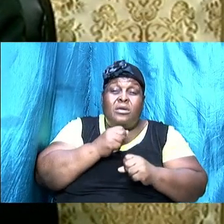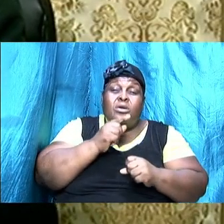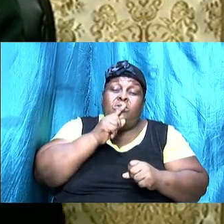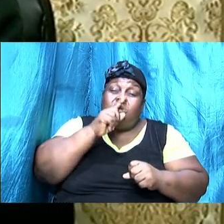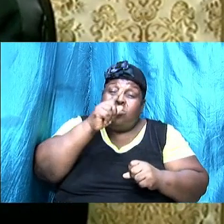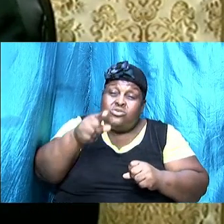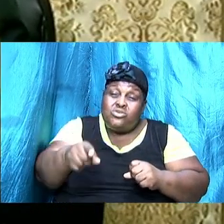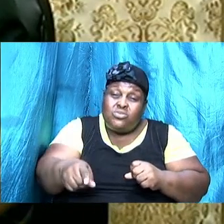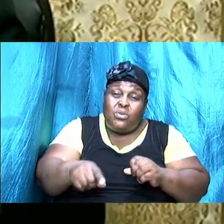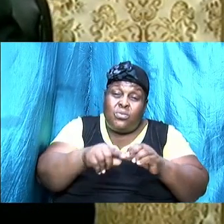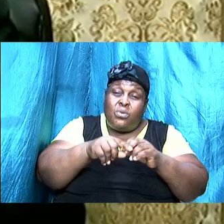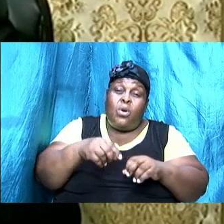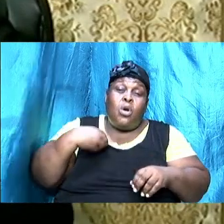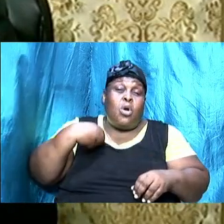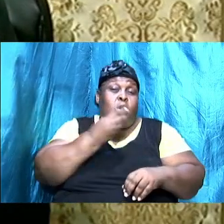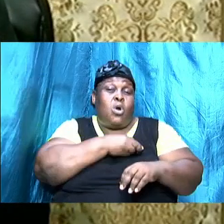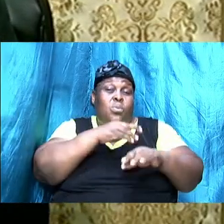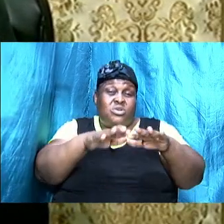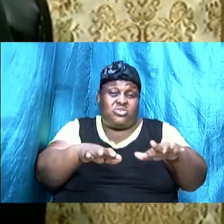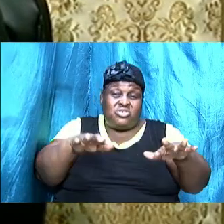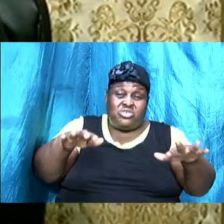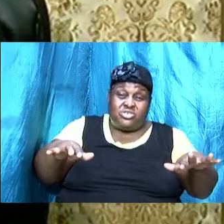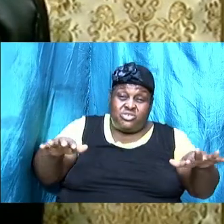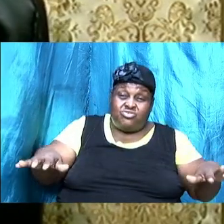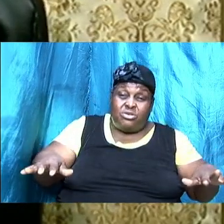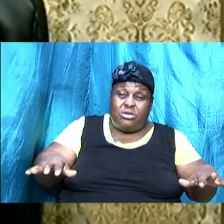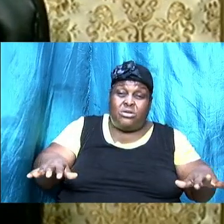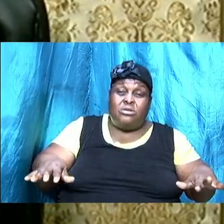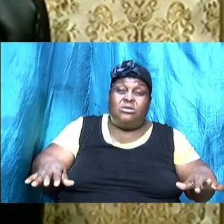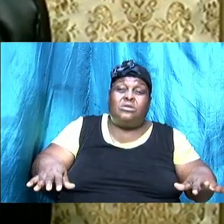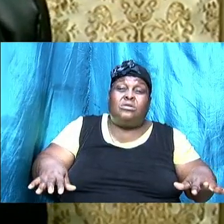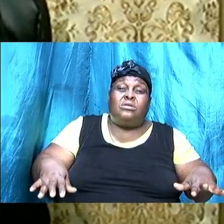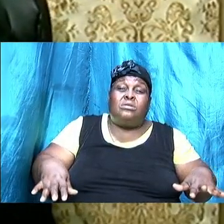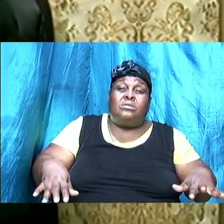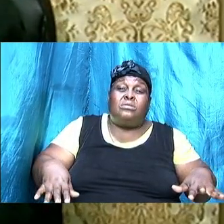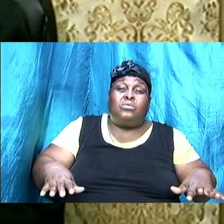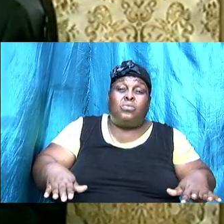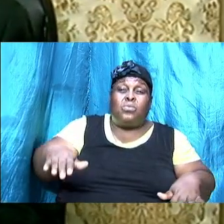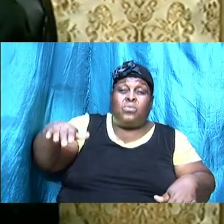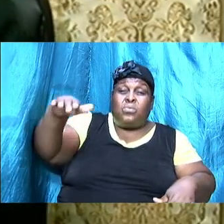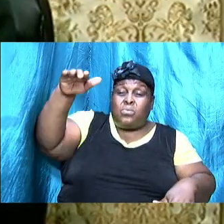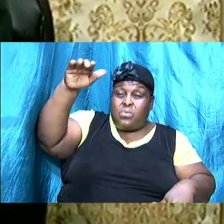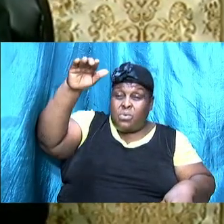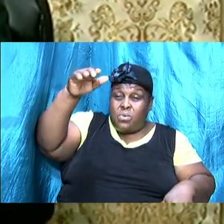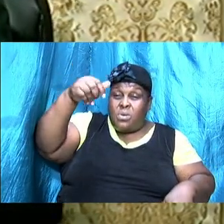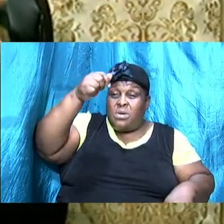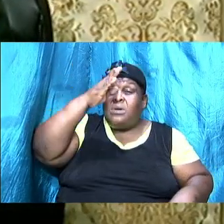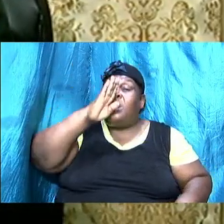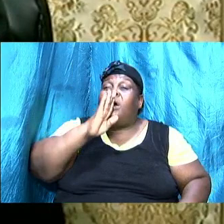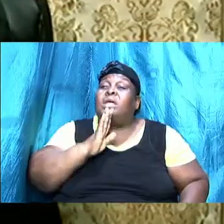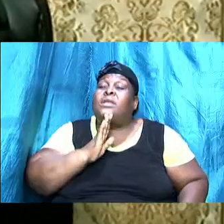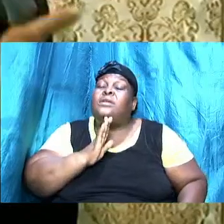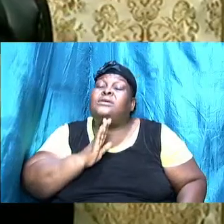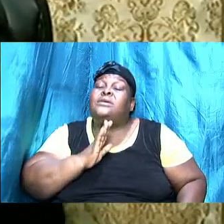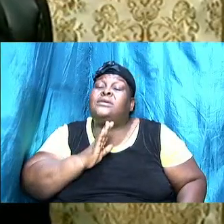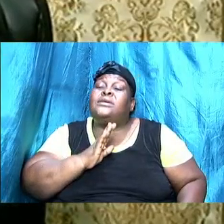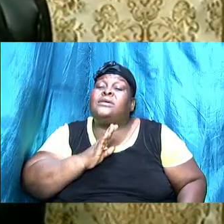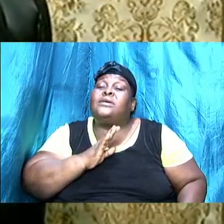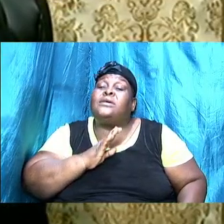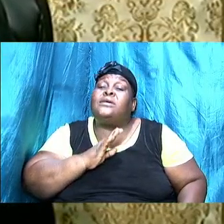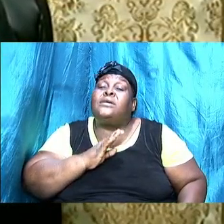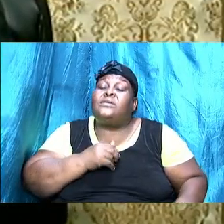a certain way. There are, in fact, there are folks who are still together, and there are folks who have gone